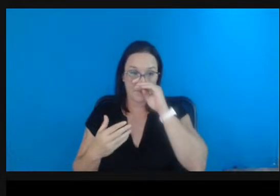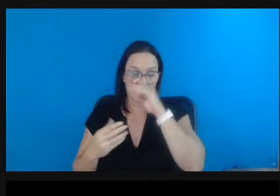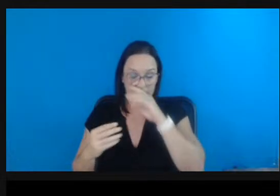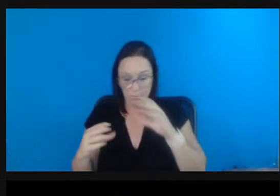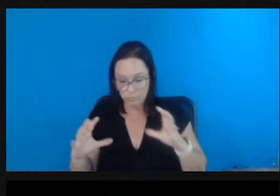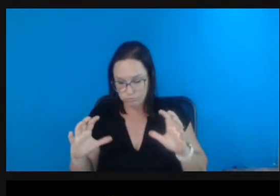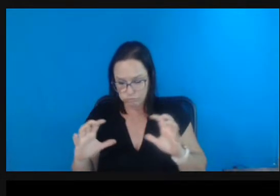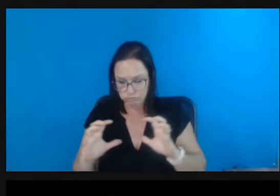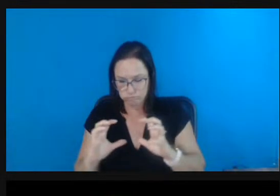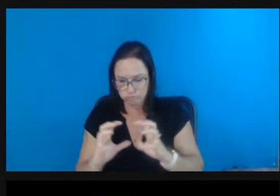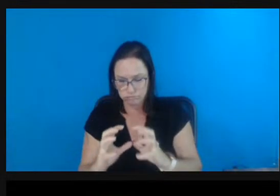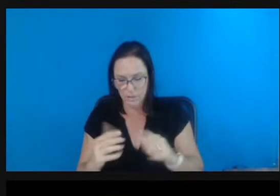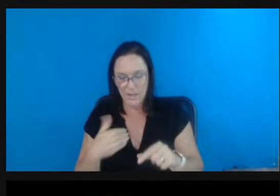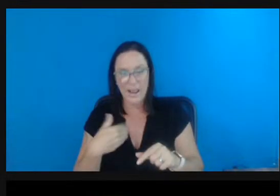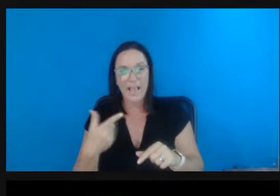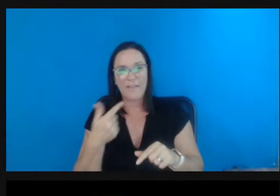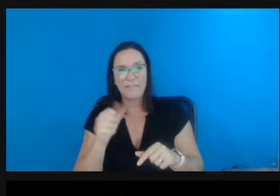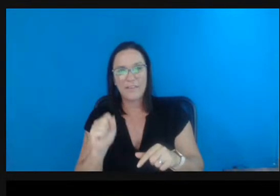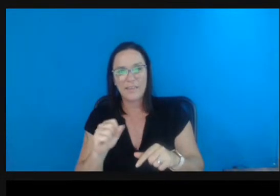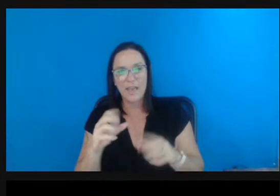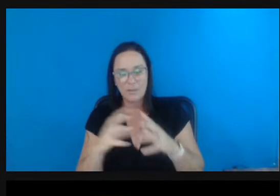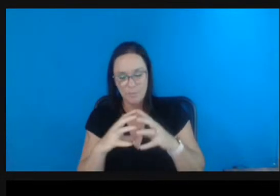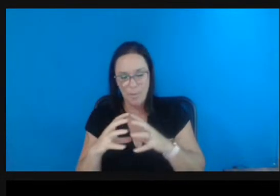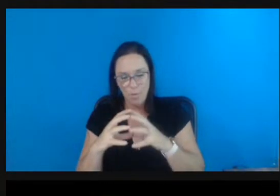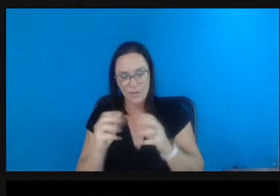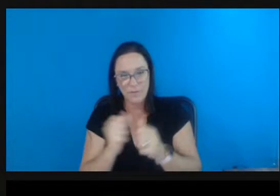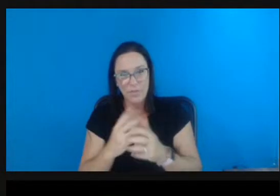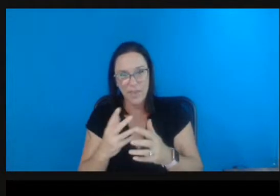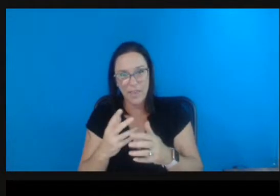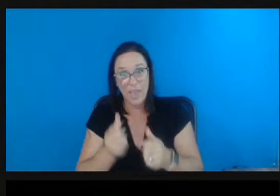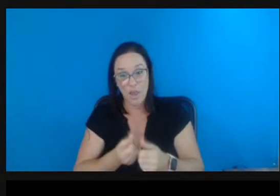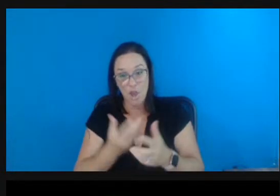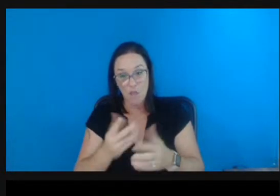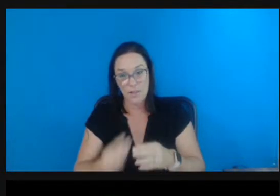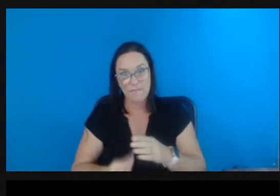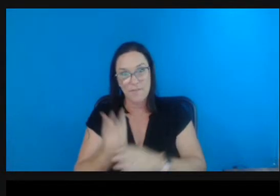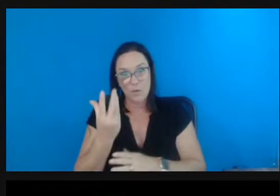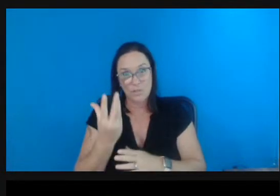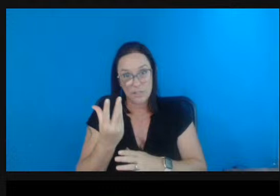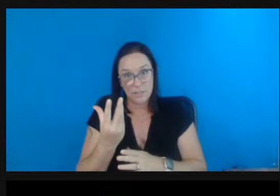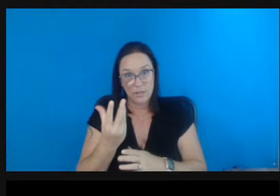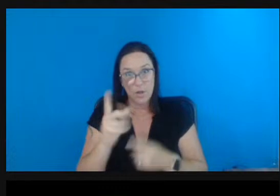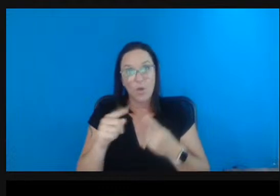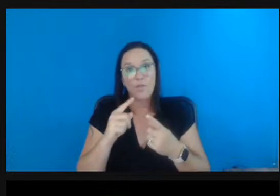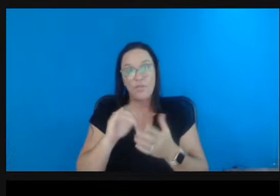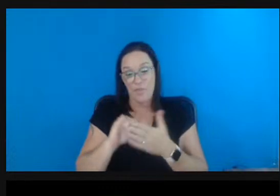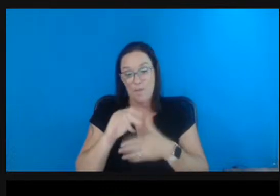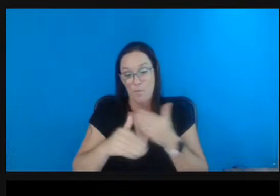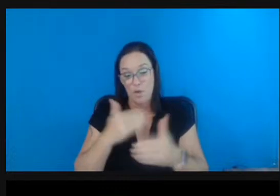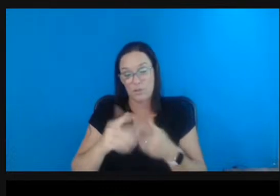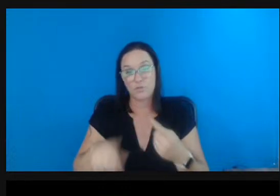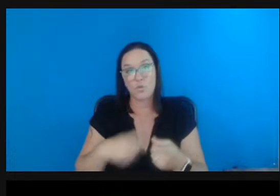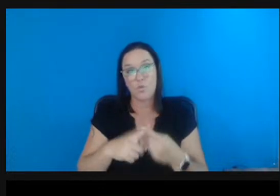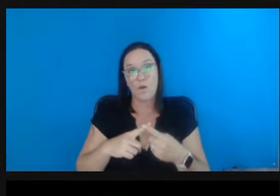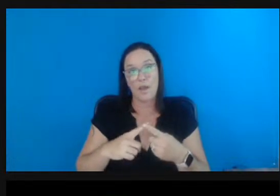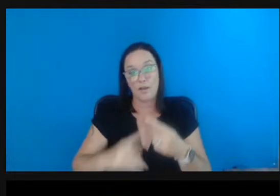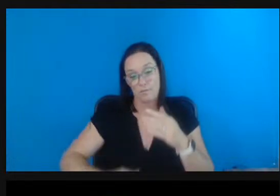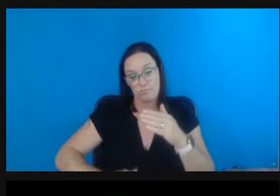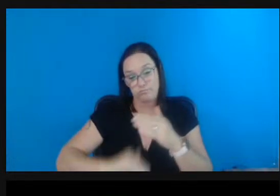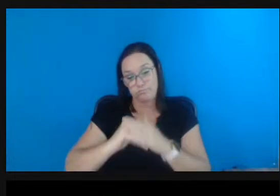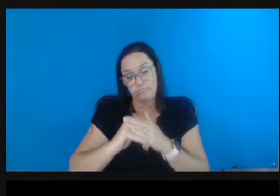and causing that to then fountain out, that process, when it hits that threshold, it just